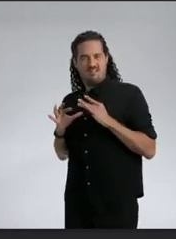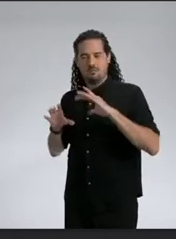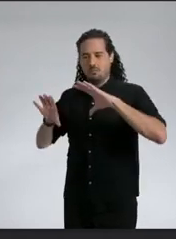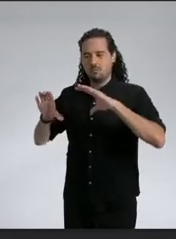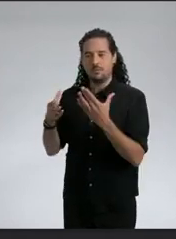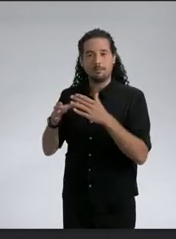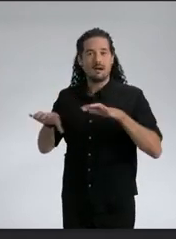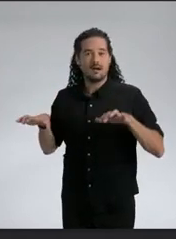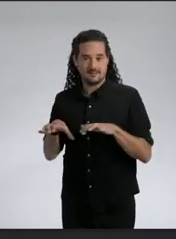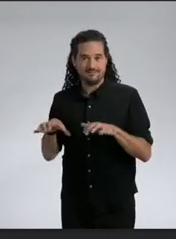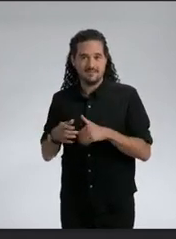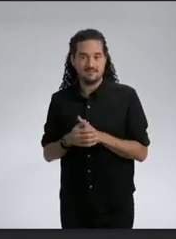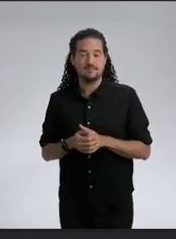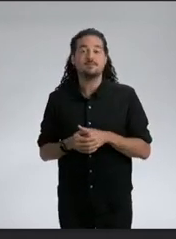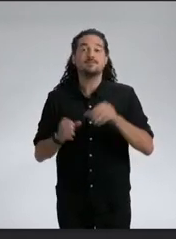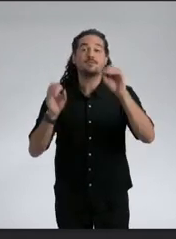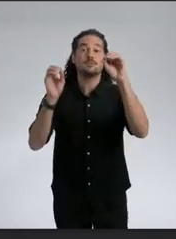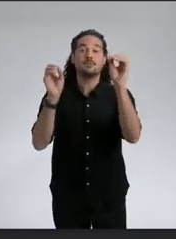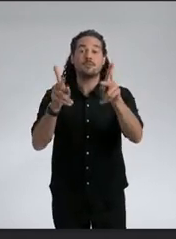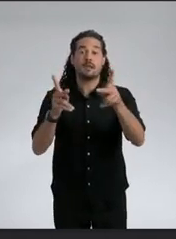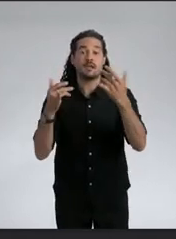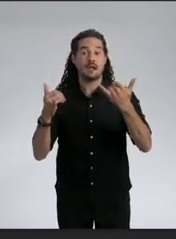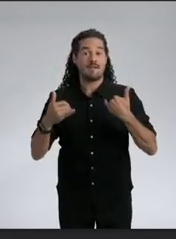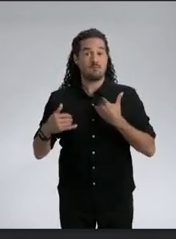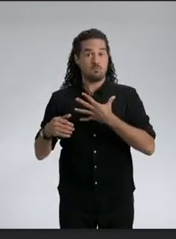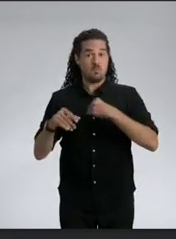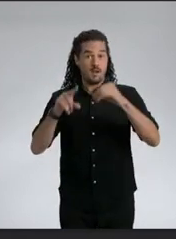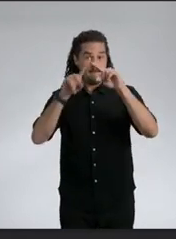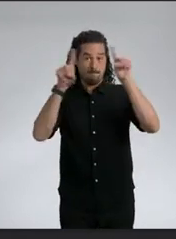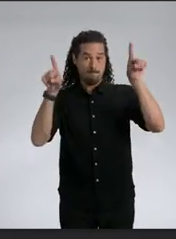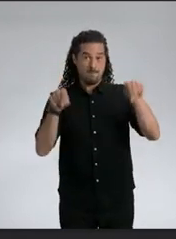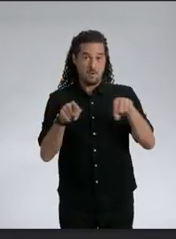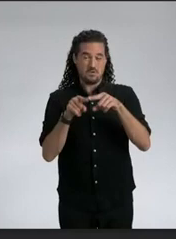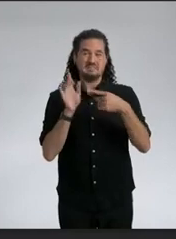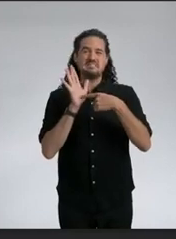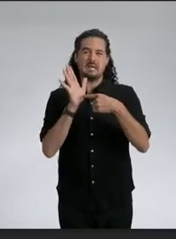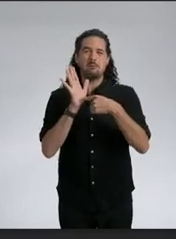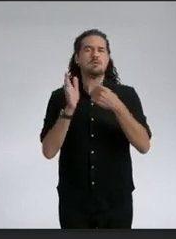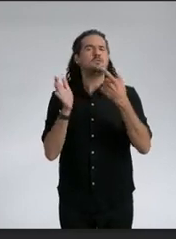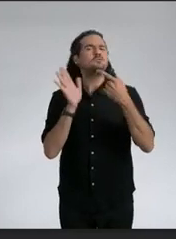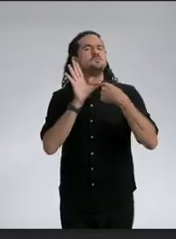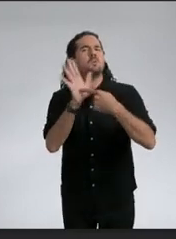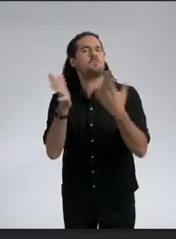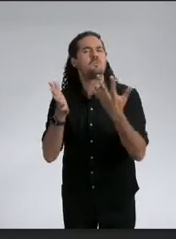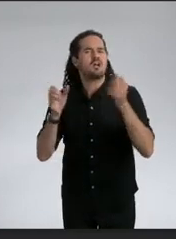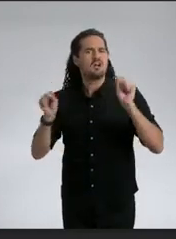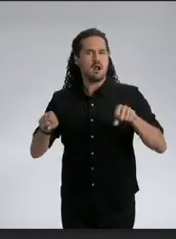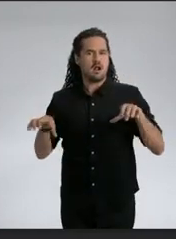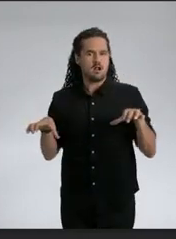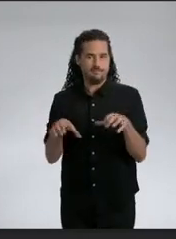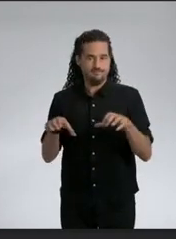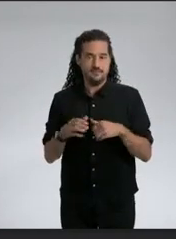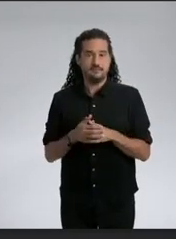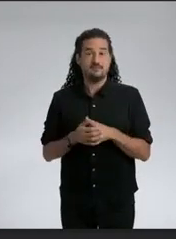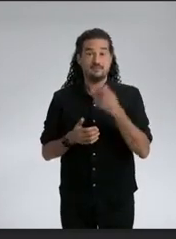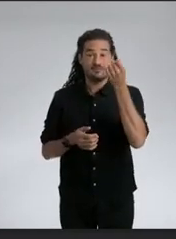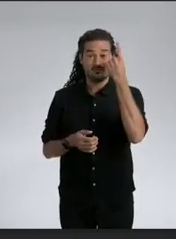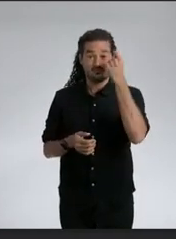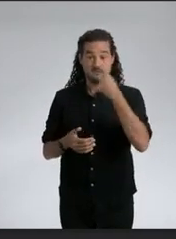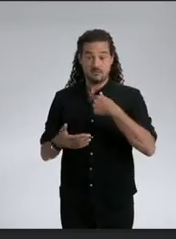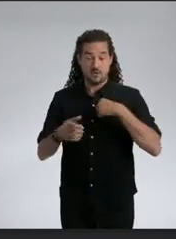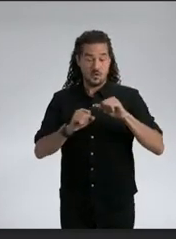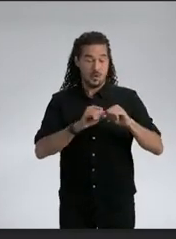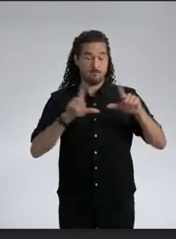All right, we have a whiteboard demo app to show you what can be done with group activities. Now, by opening a shared